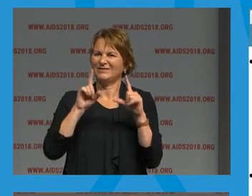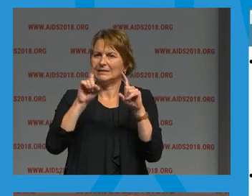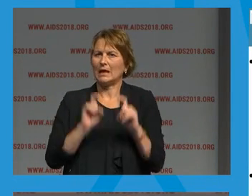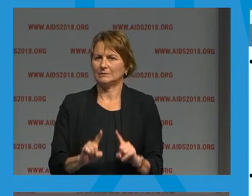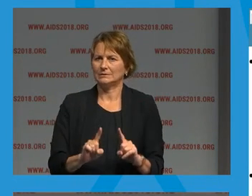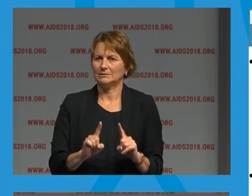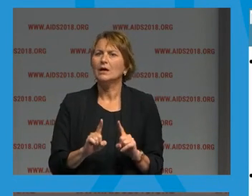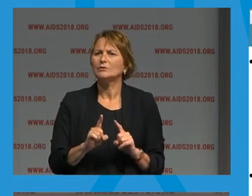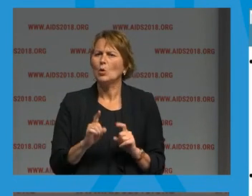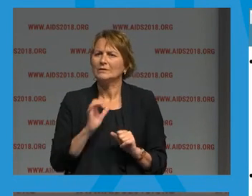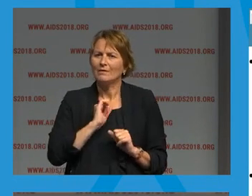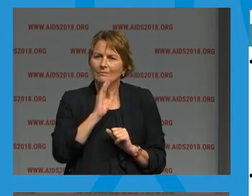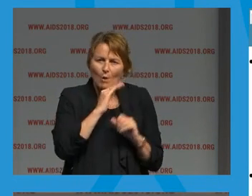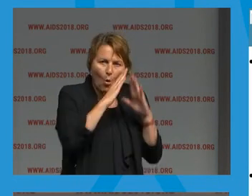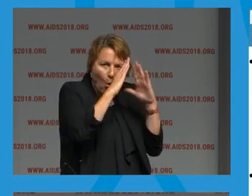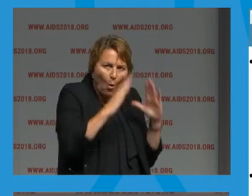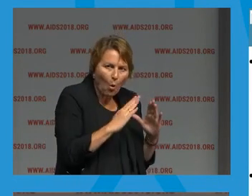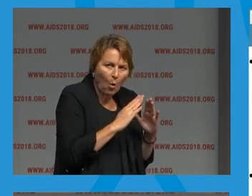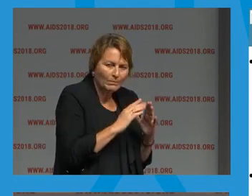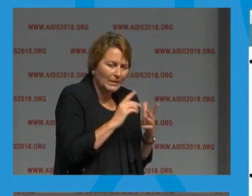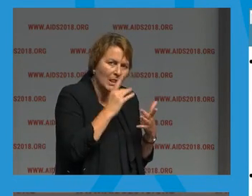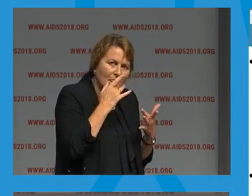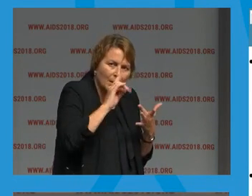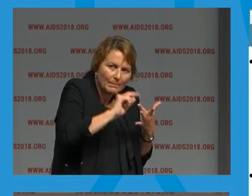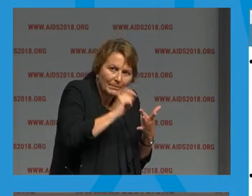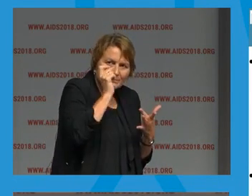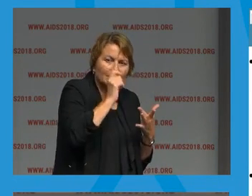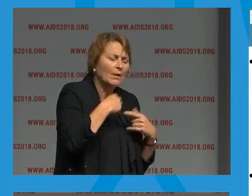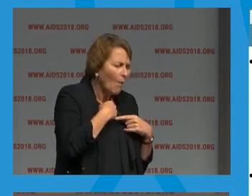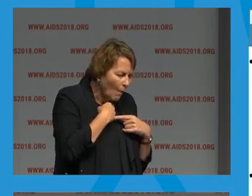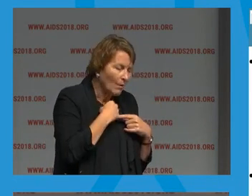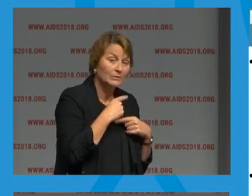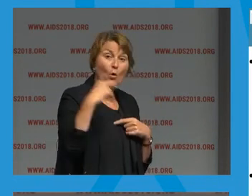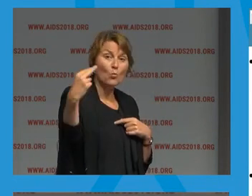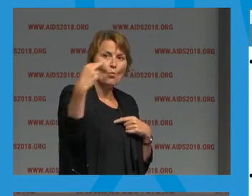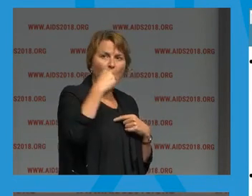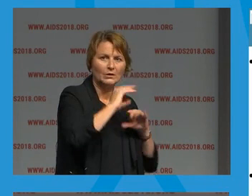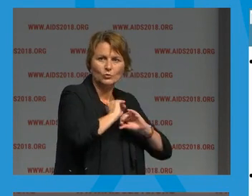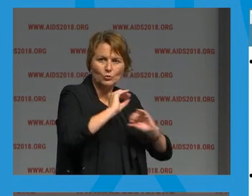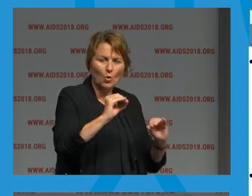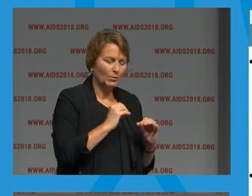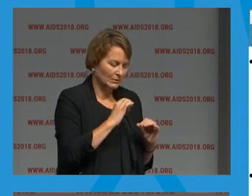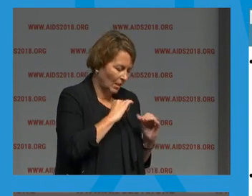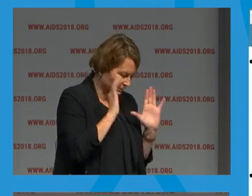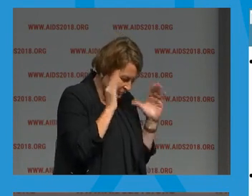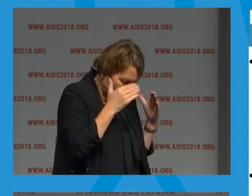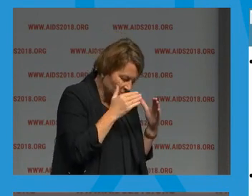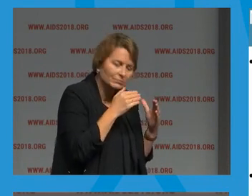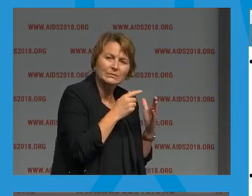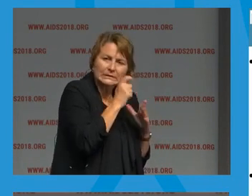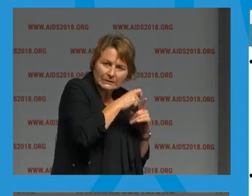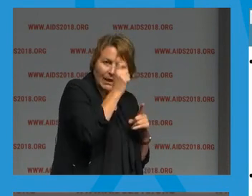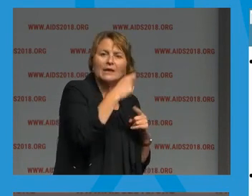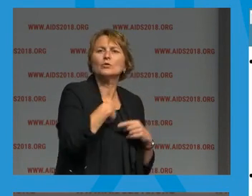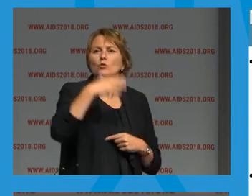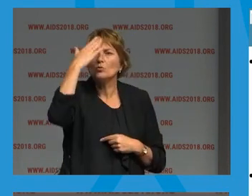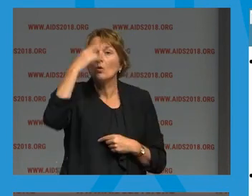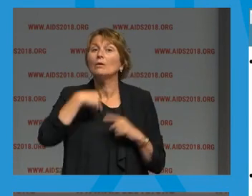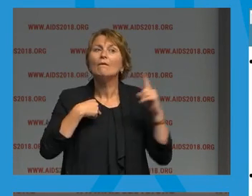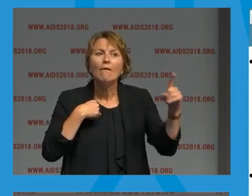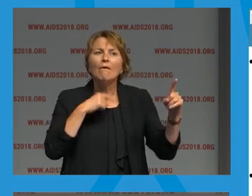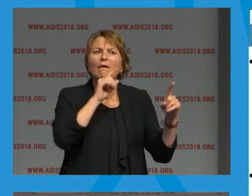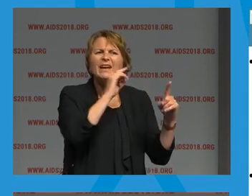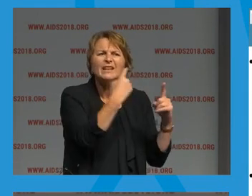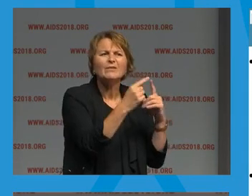test in private, the ability to test when no one else is watching. Linking these individuals will be absolutely key to